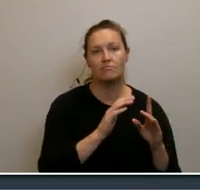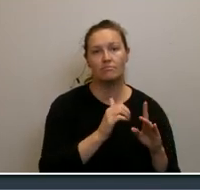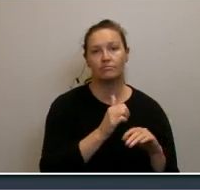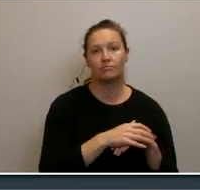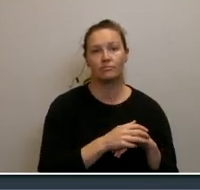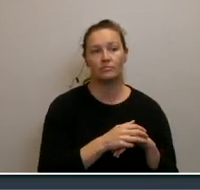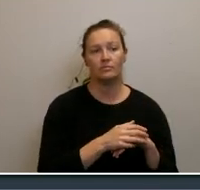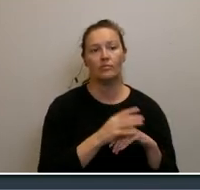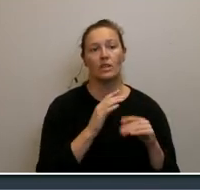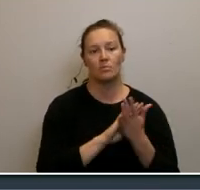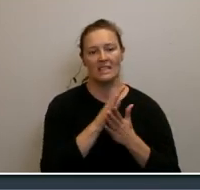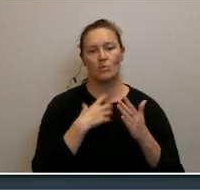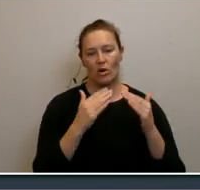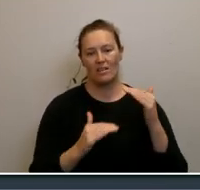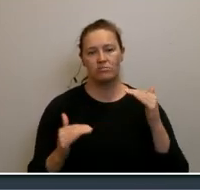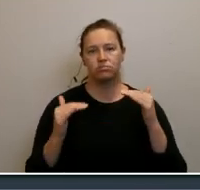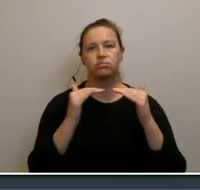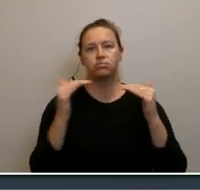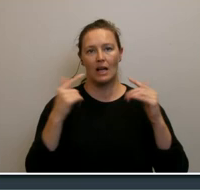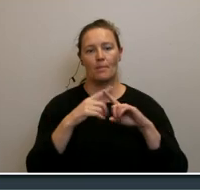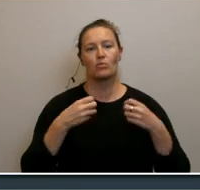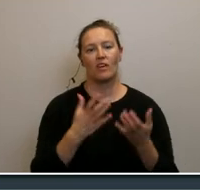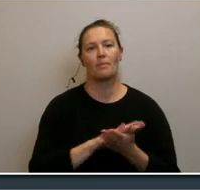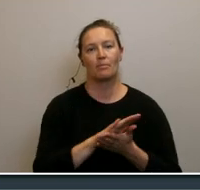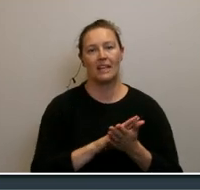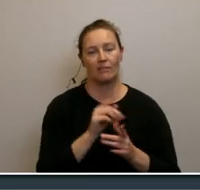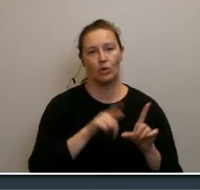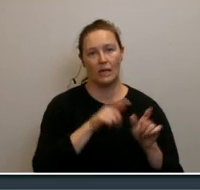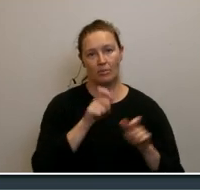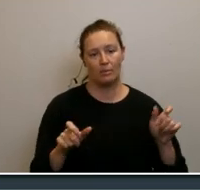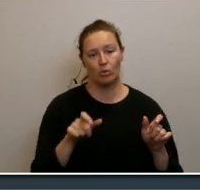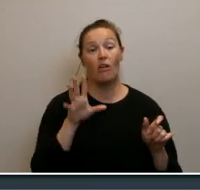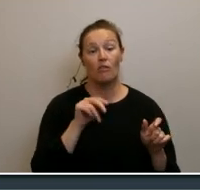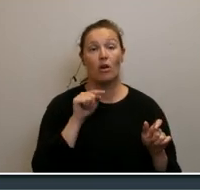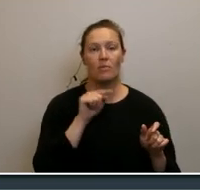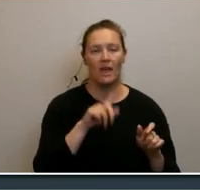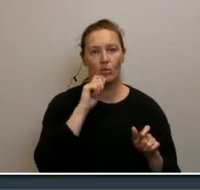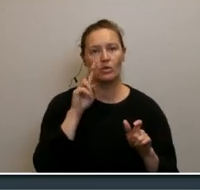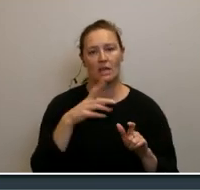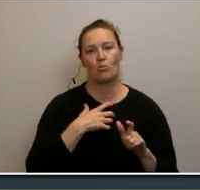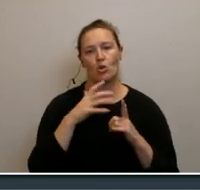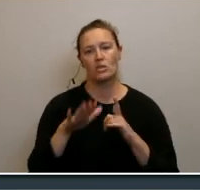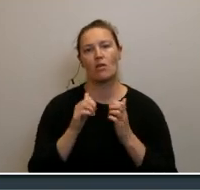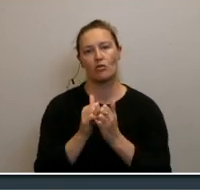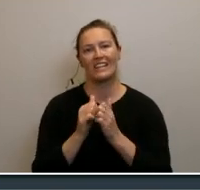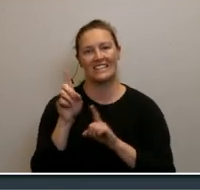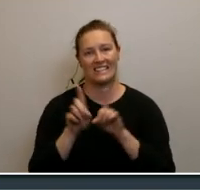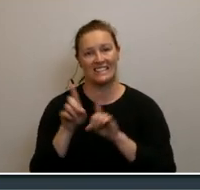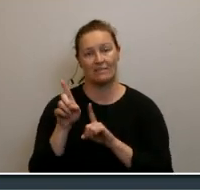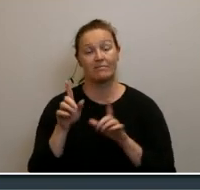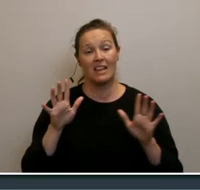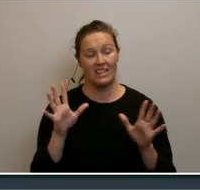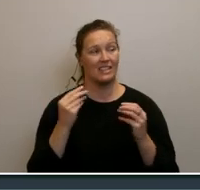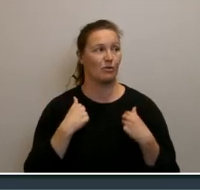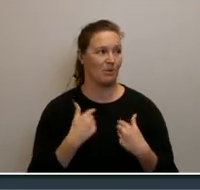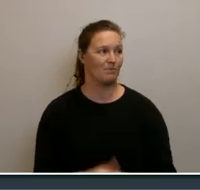inequity and provide meaning for our young people. These will result in a kinder and fairer child-friendly city. And that's it.